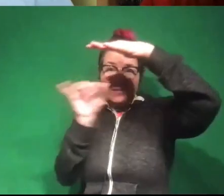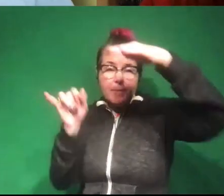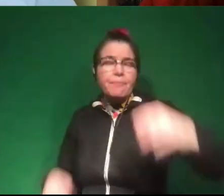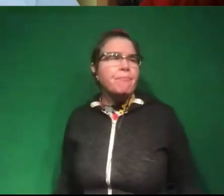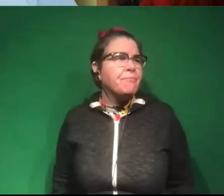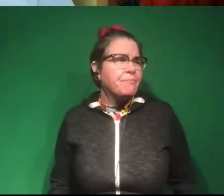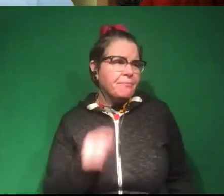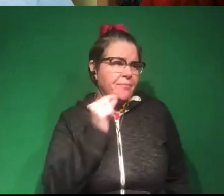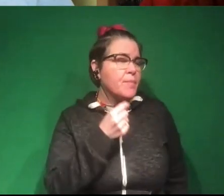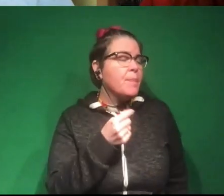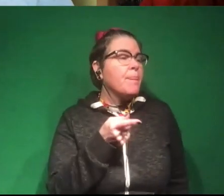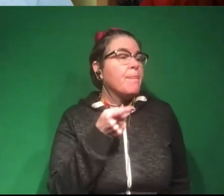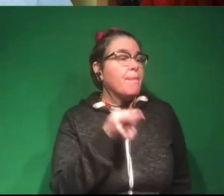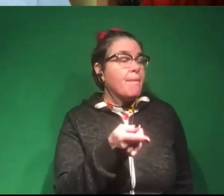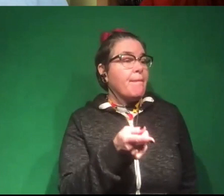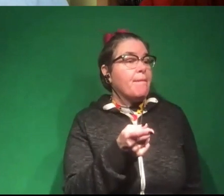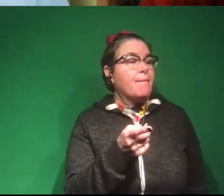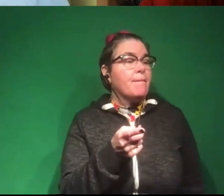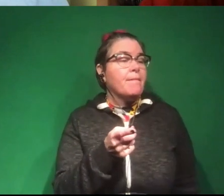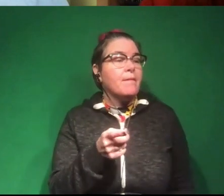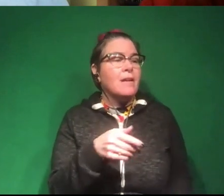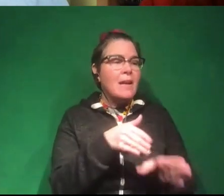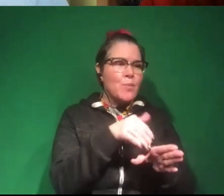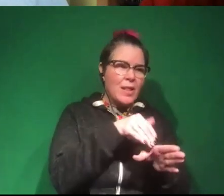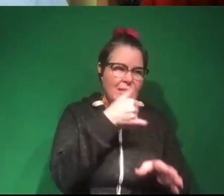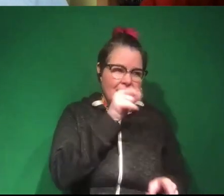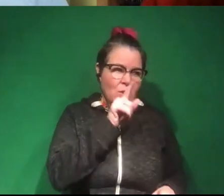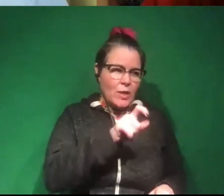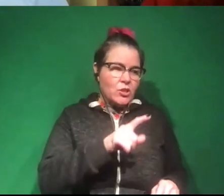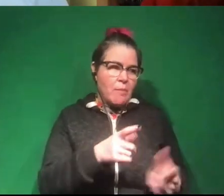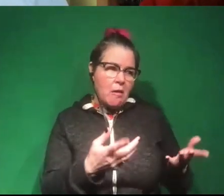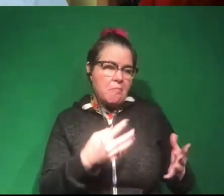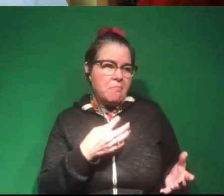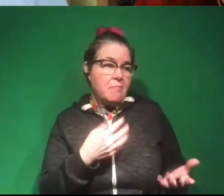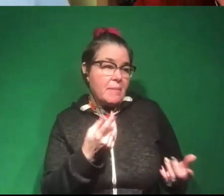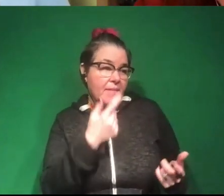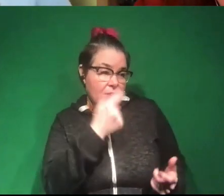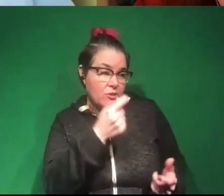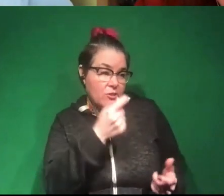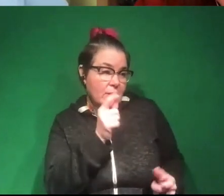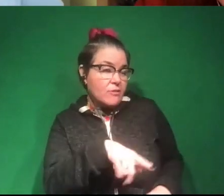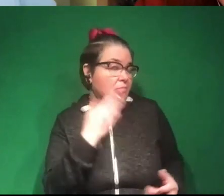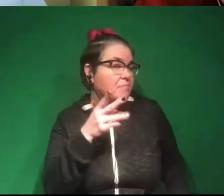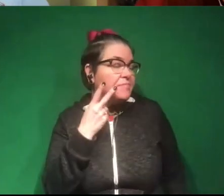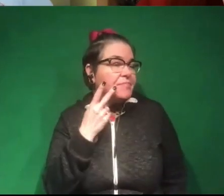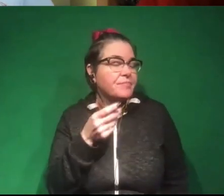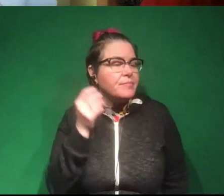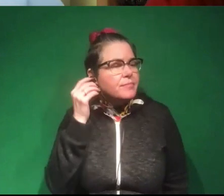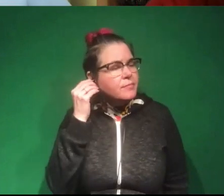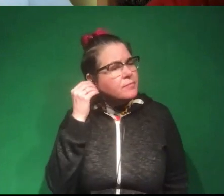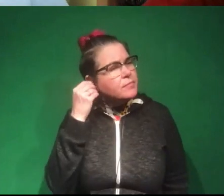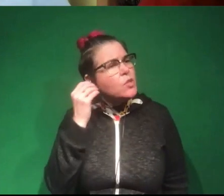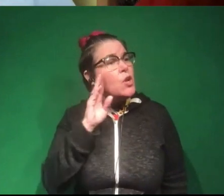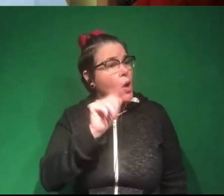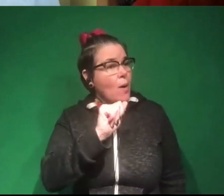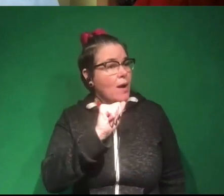cool. So this is a borderline silly question, but I think maybe we could get an interesting answer. So we know that ants